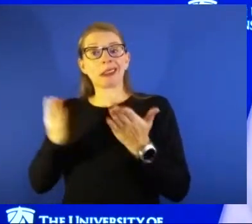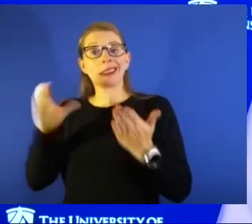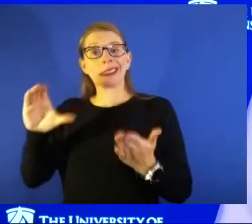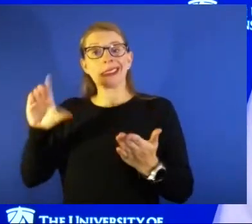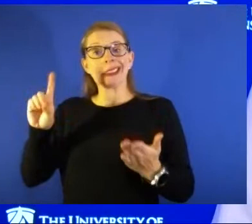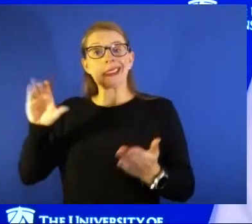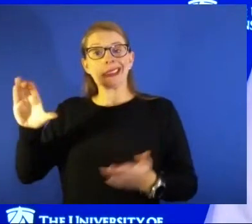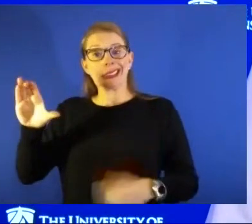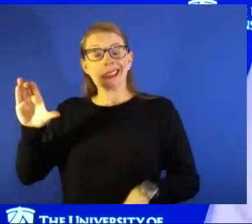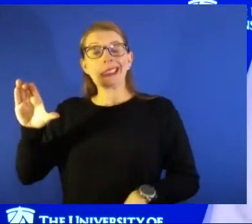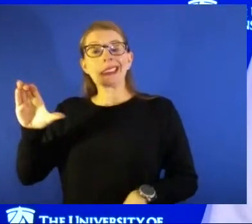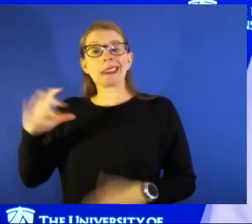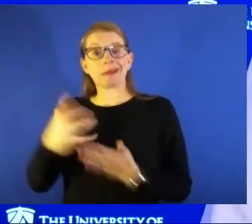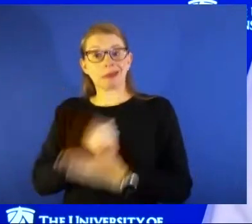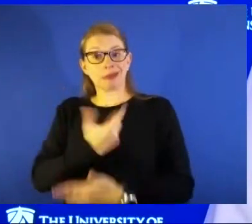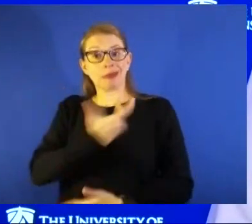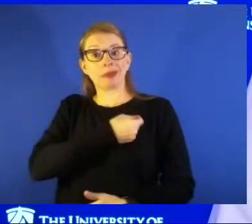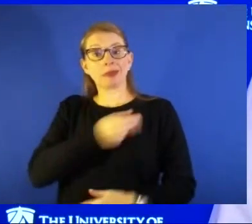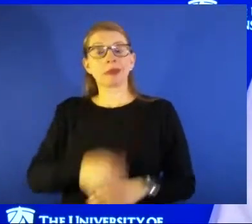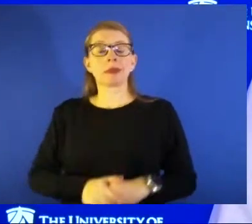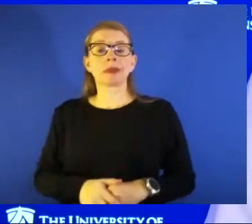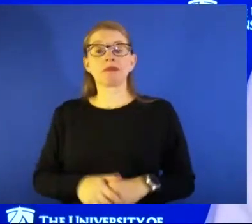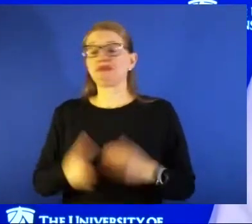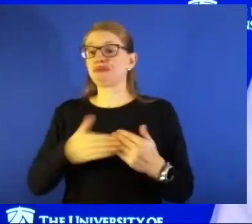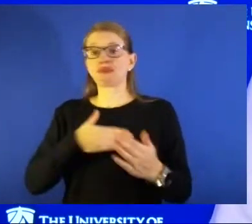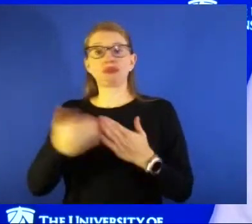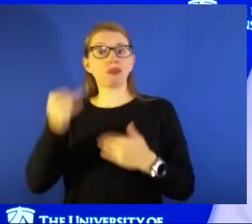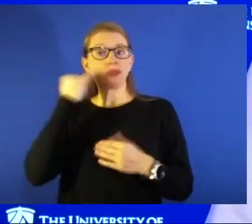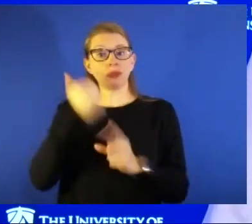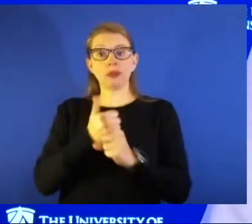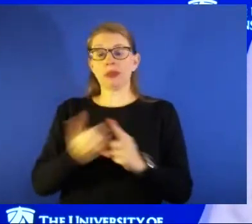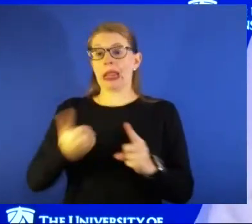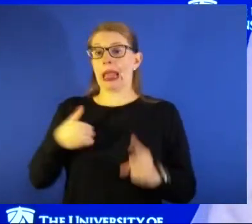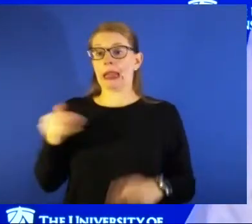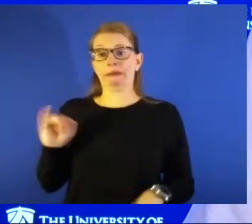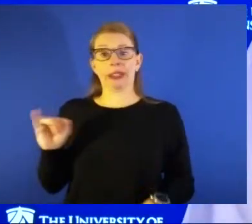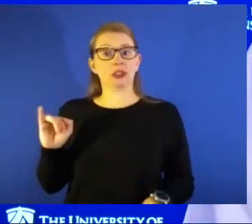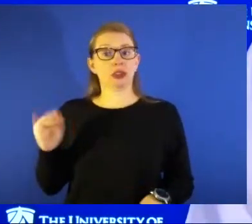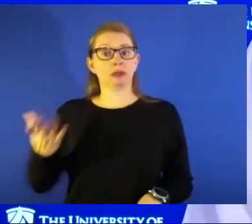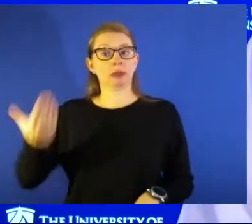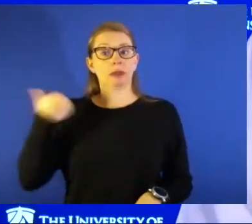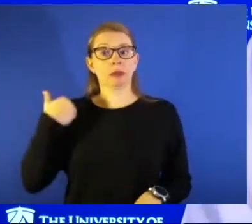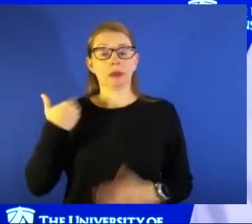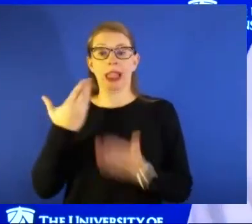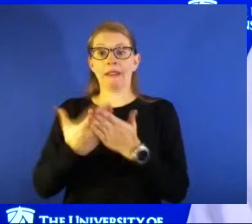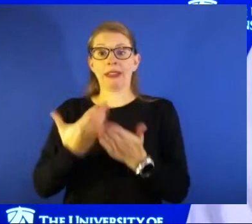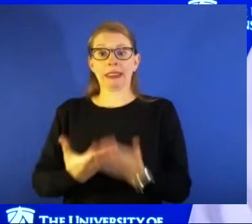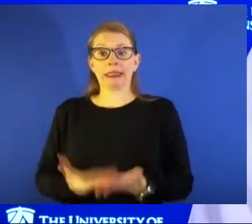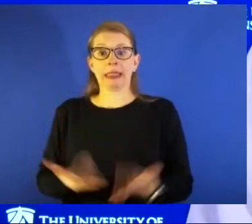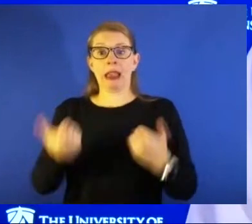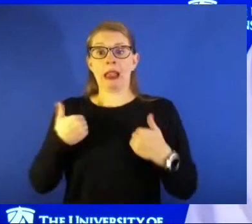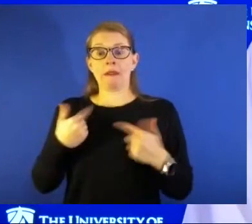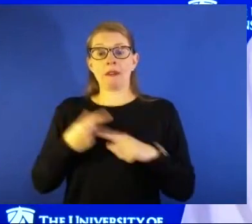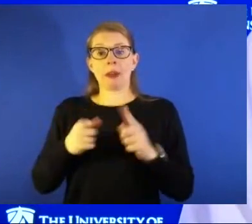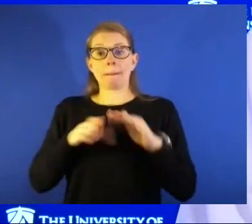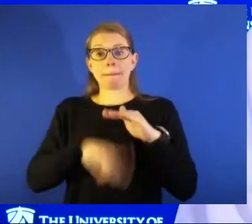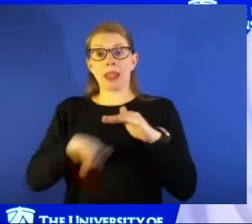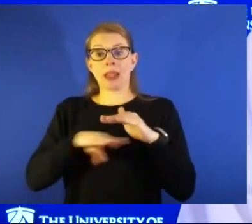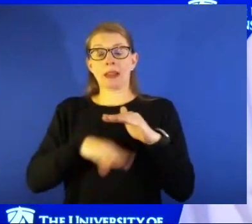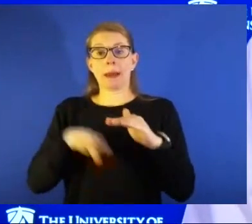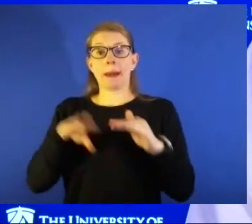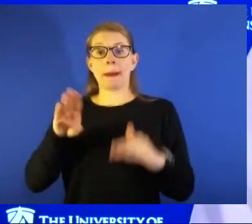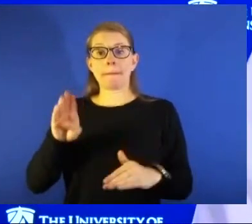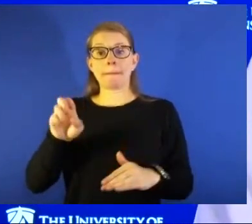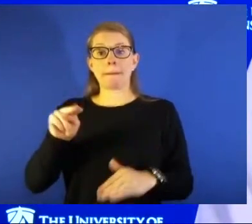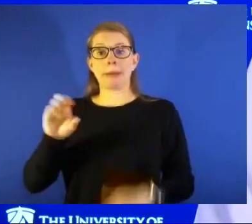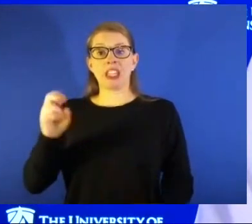get vaccinated, even if you've had the infection. And again, what we do have evidence of from basic benchtop and basic